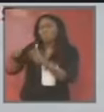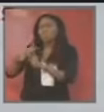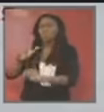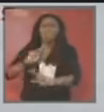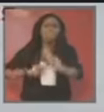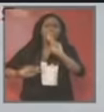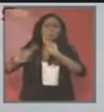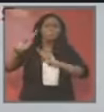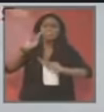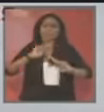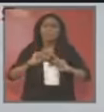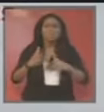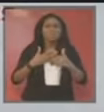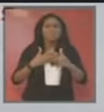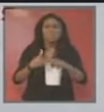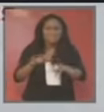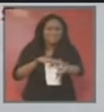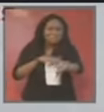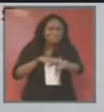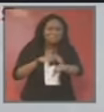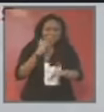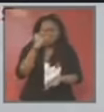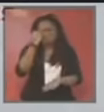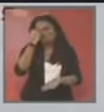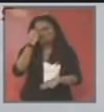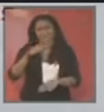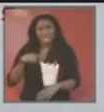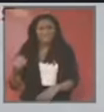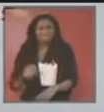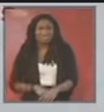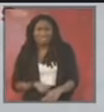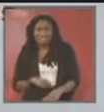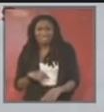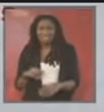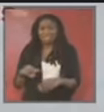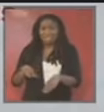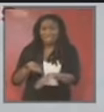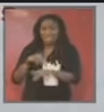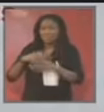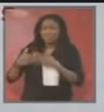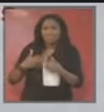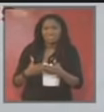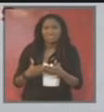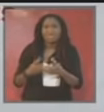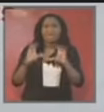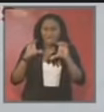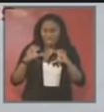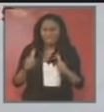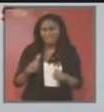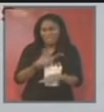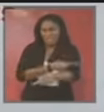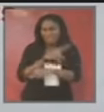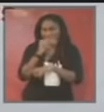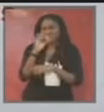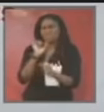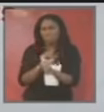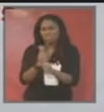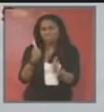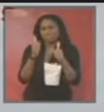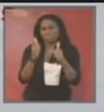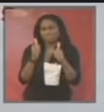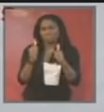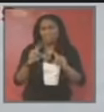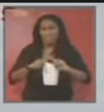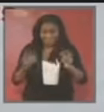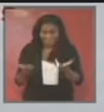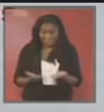groups having been tested, and within our system where we don't have that issue with disproportionate access by